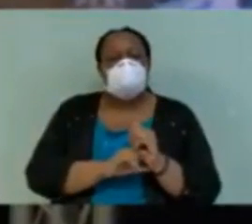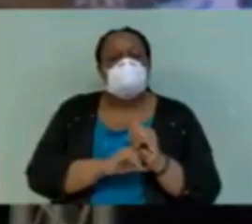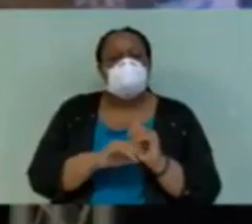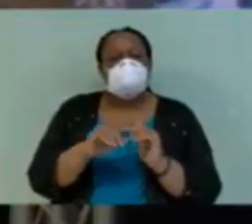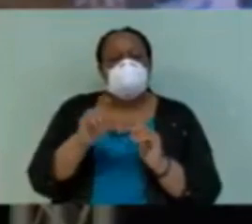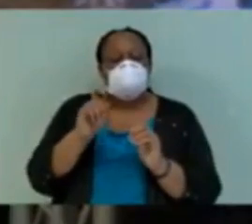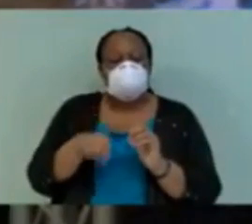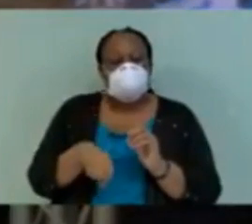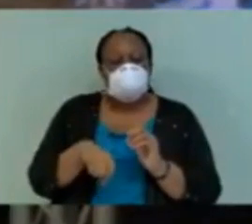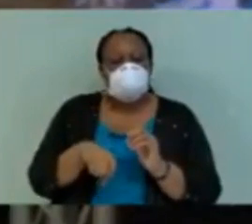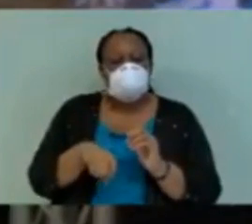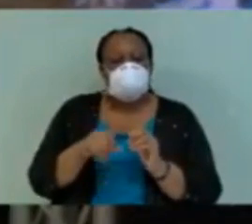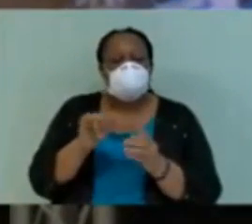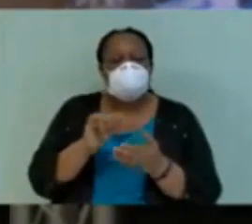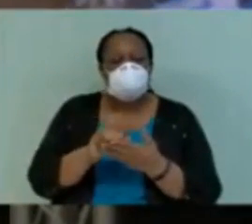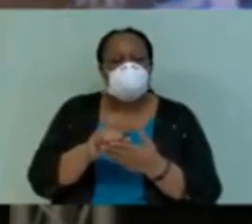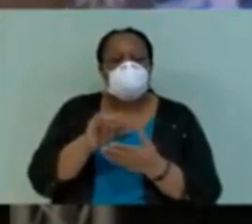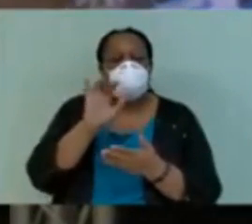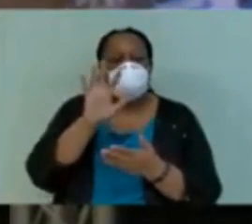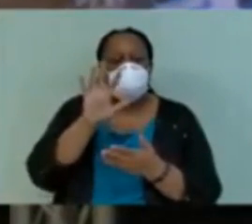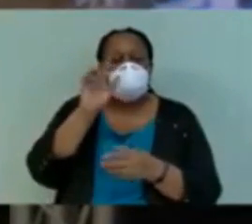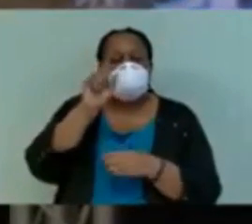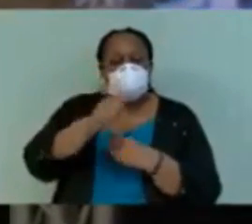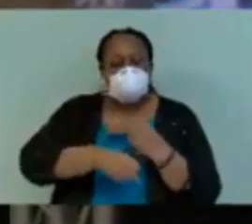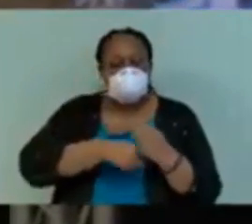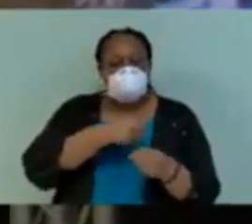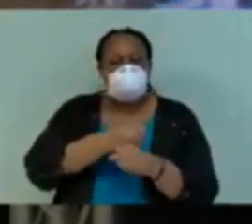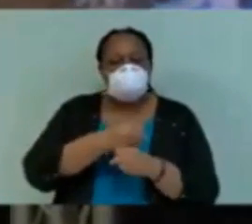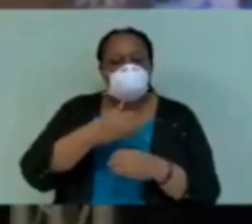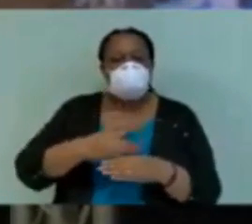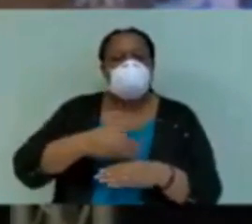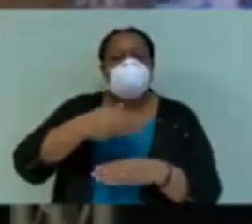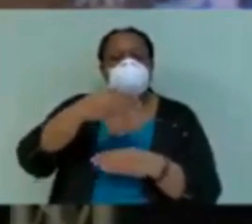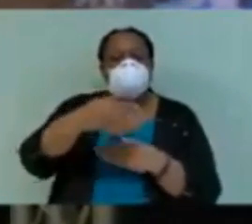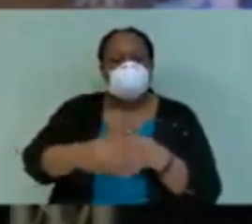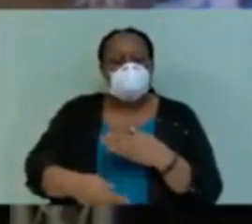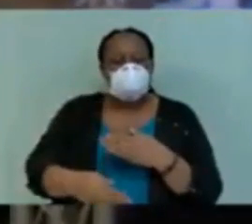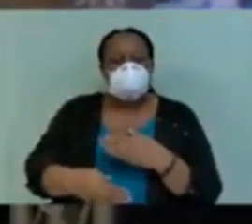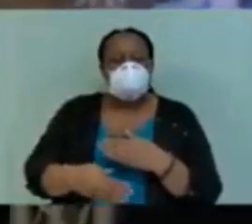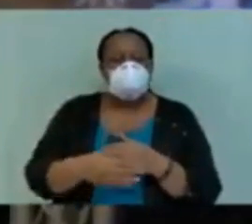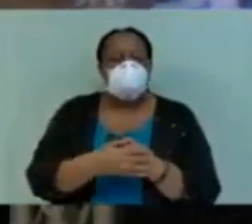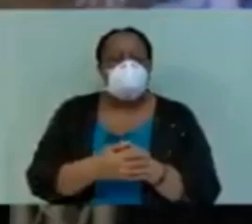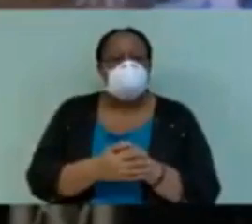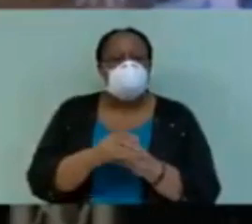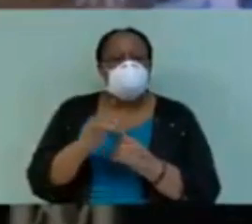Good afternoon, everyone, and thank you for that question.